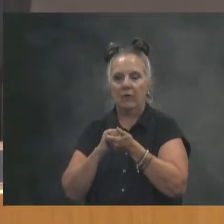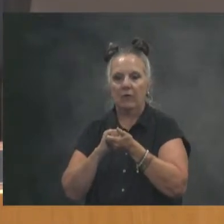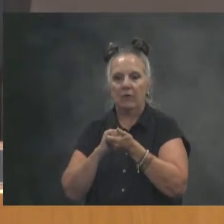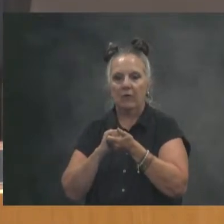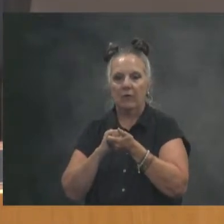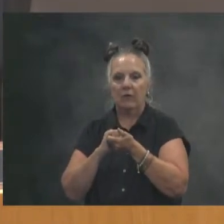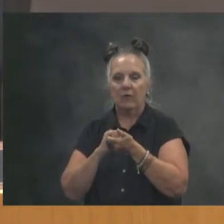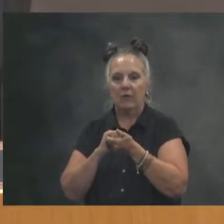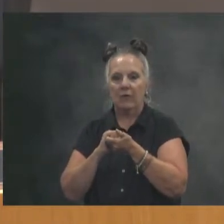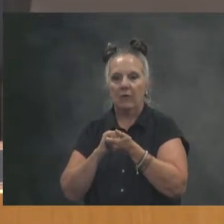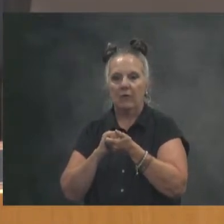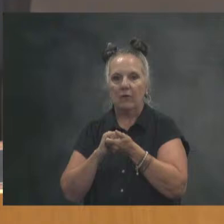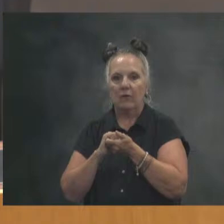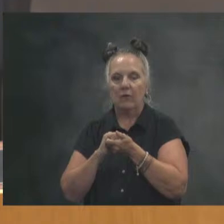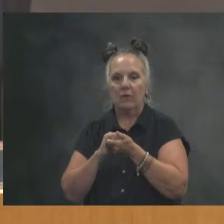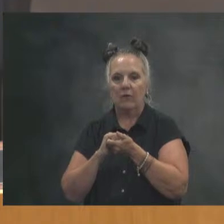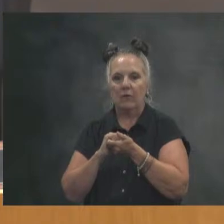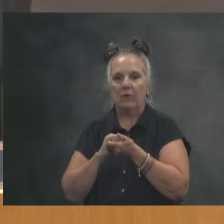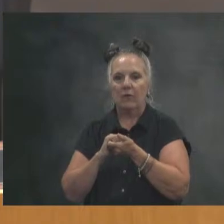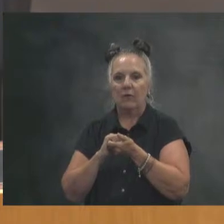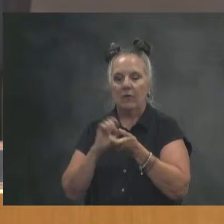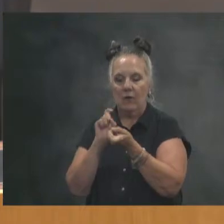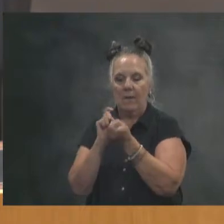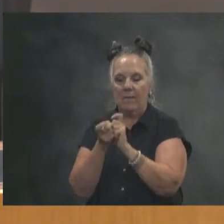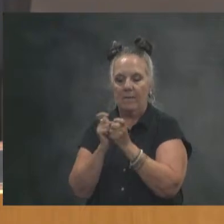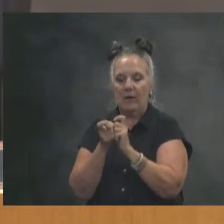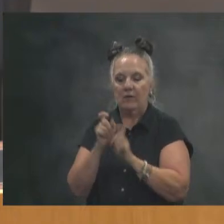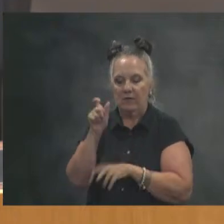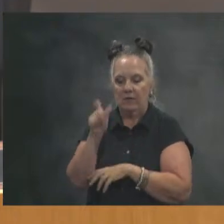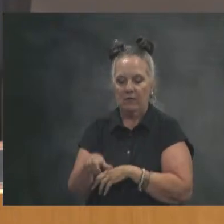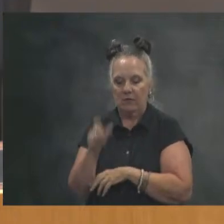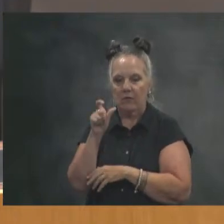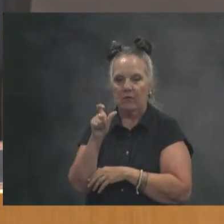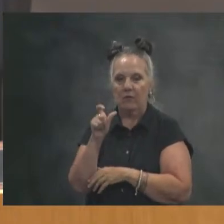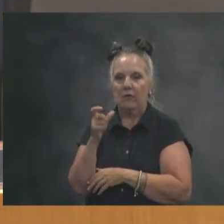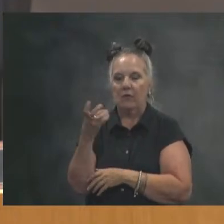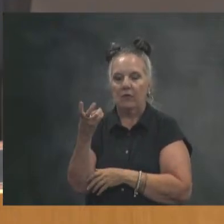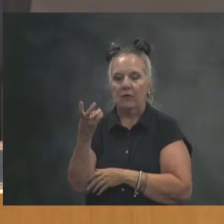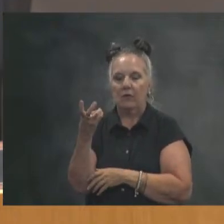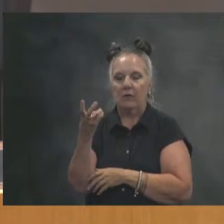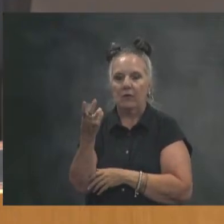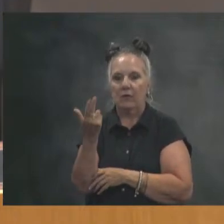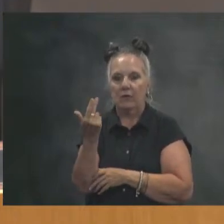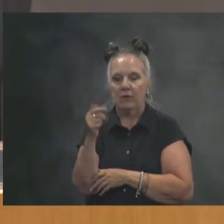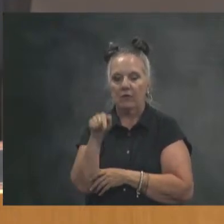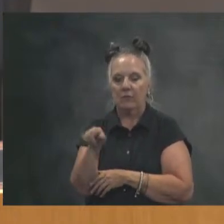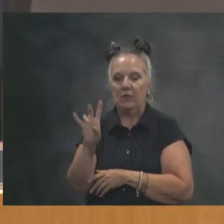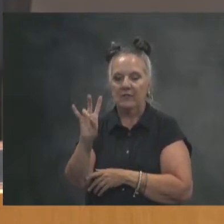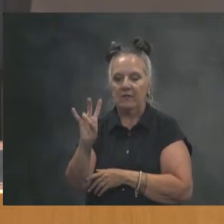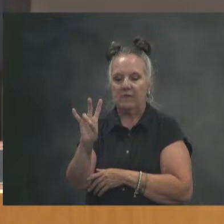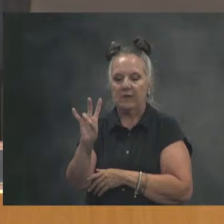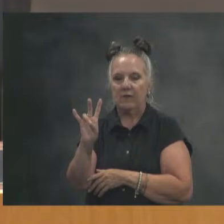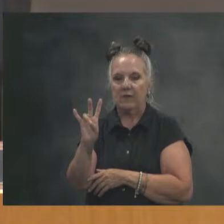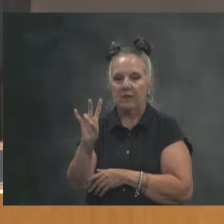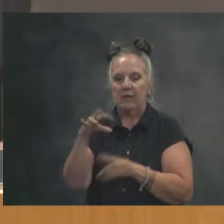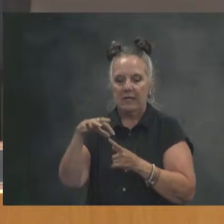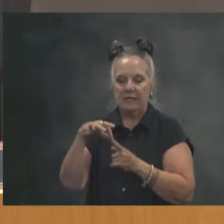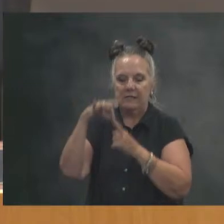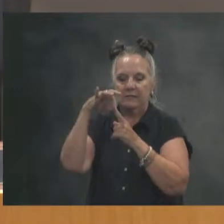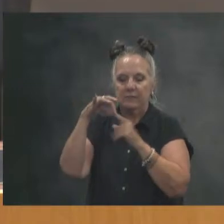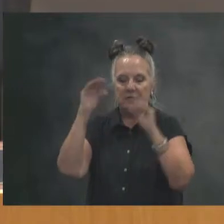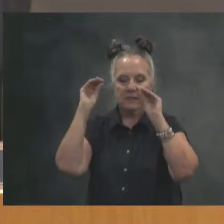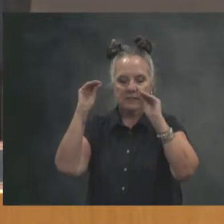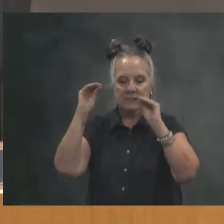Association, Incorporated, Thank you. regarding a modification of Teacher Articles 13.7, specialized